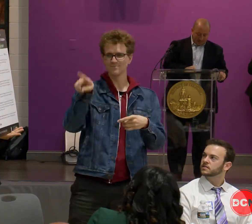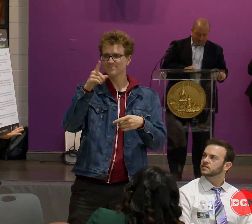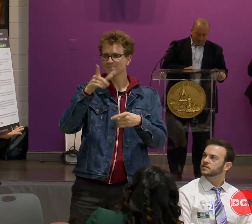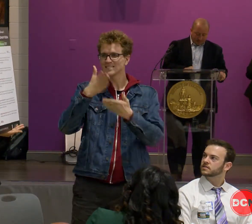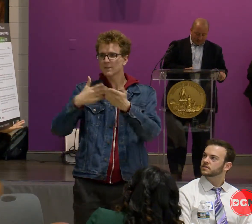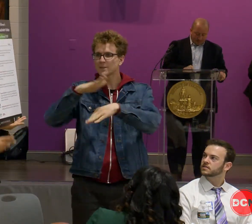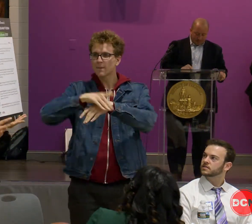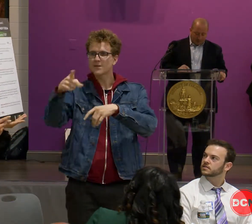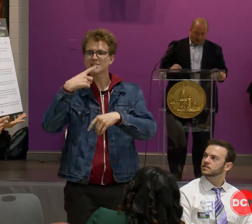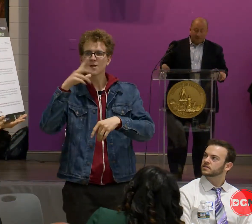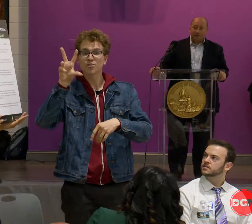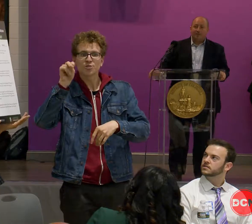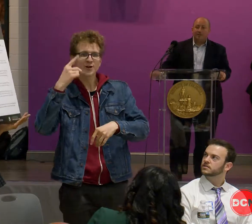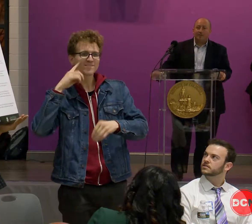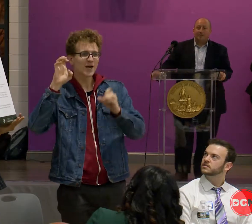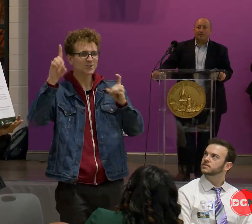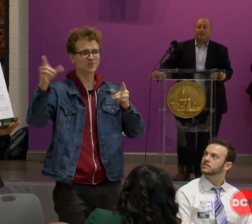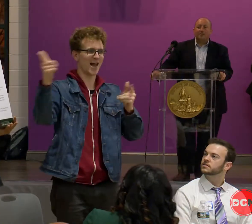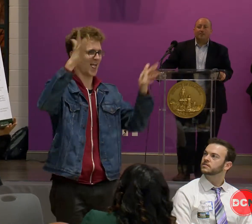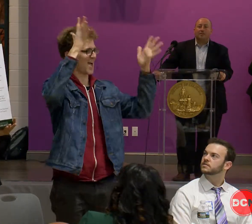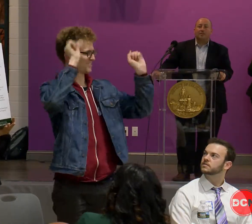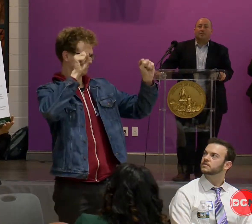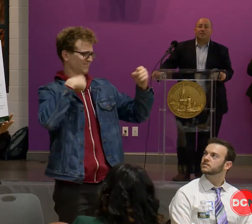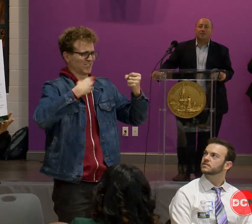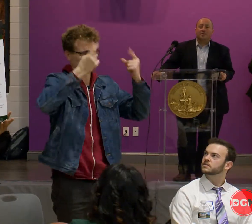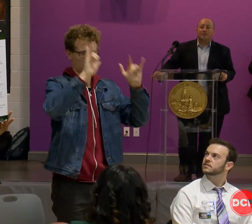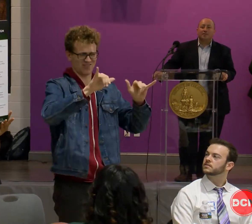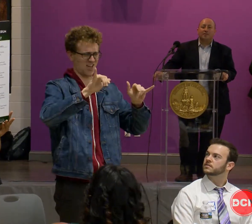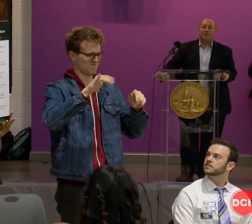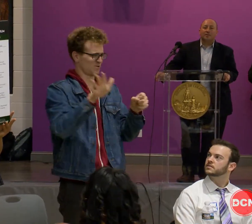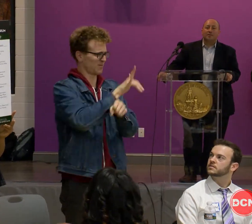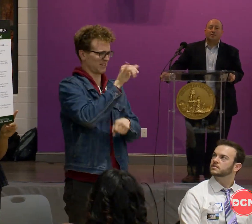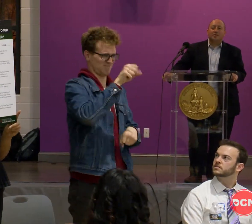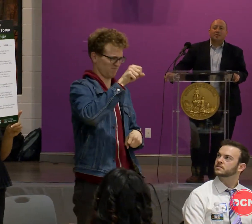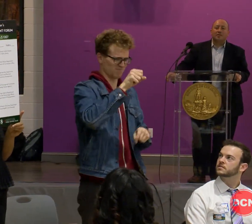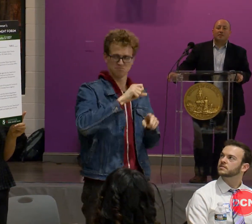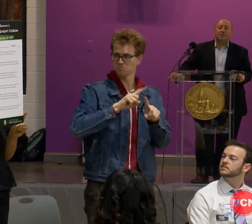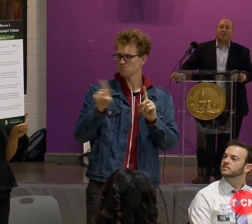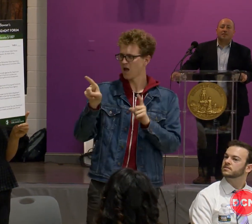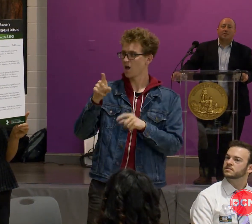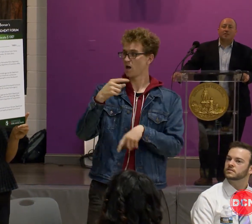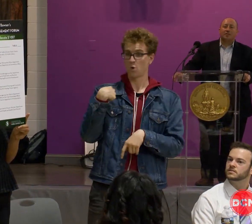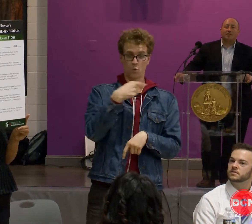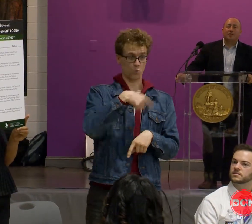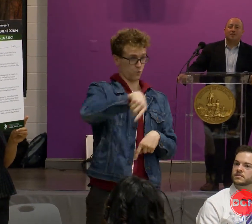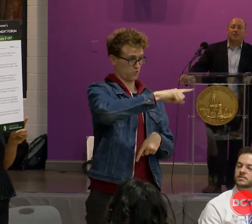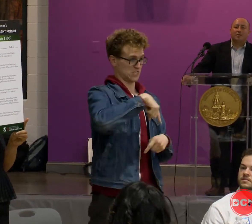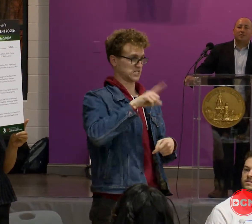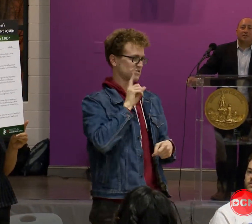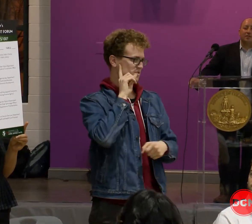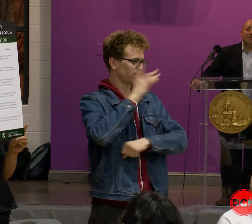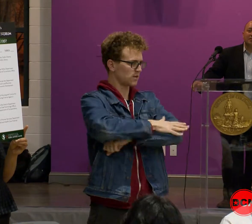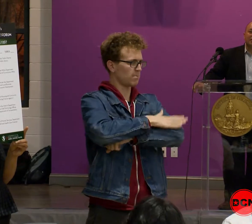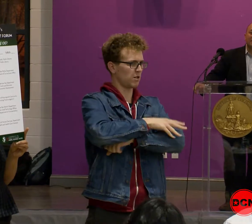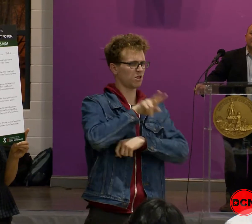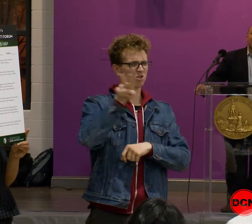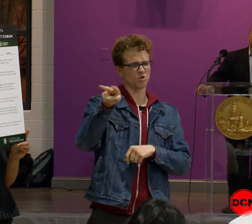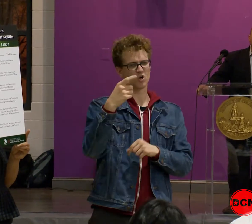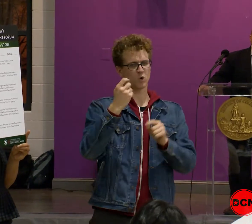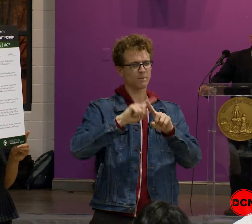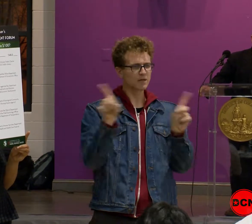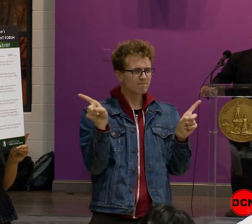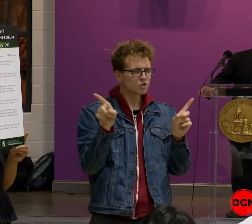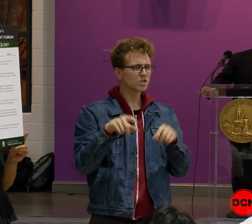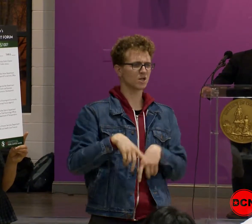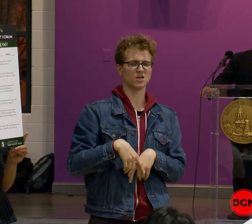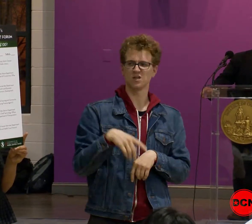on education and public safety. I heard some say 30 for education. I understand that fully. However,